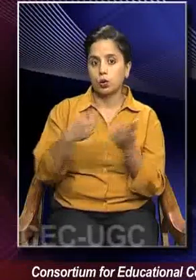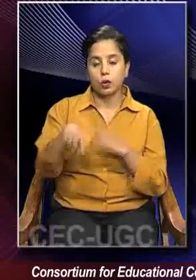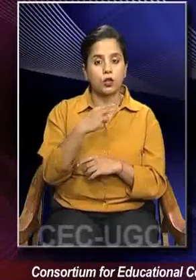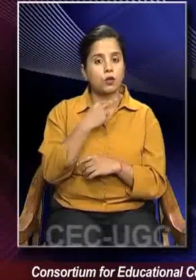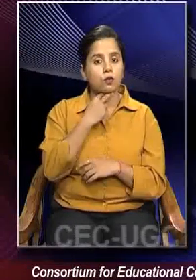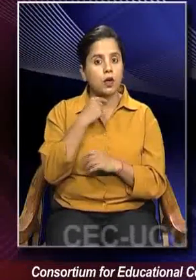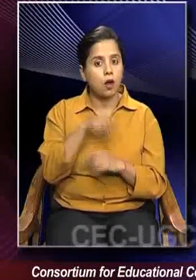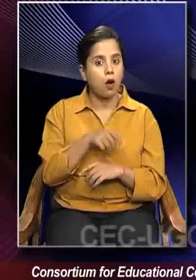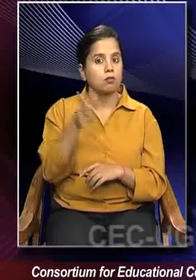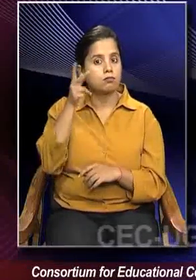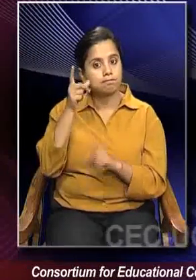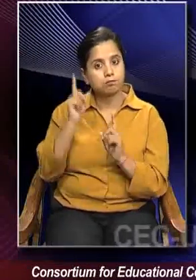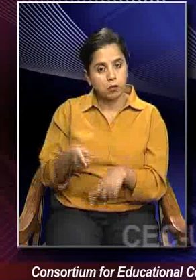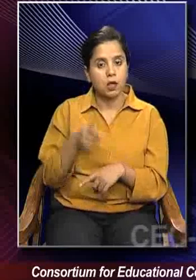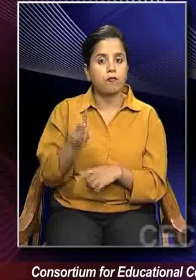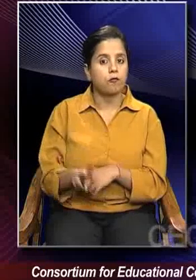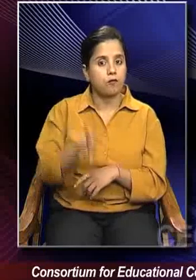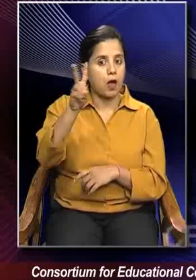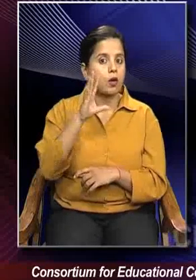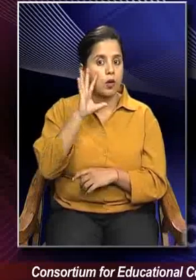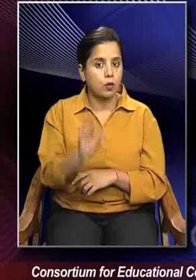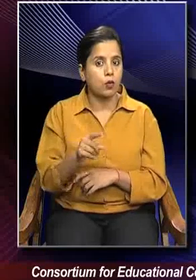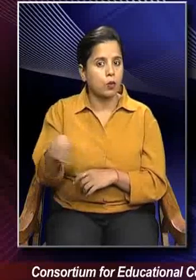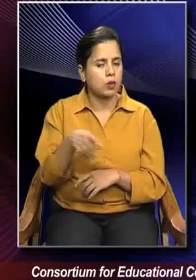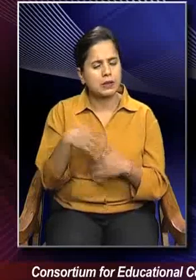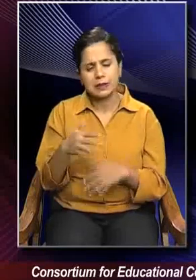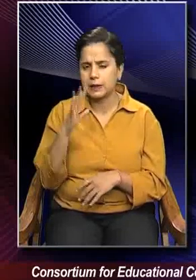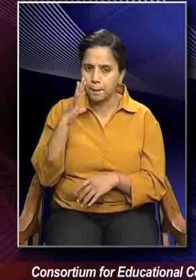are heard and valued is very